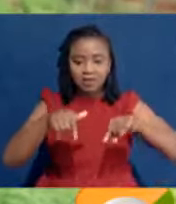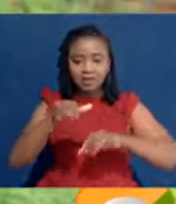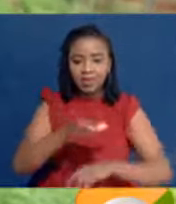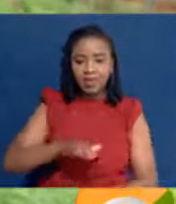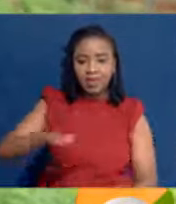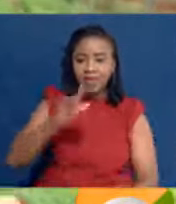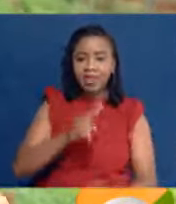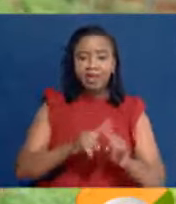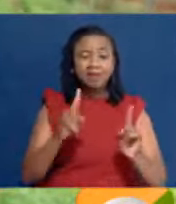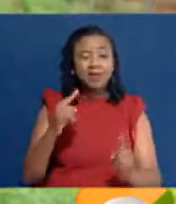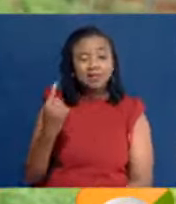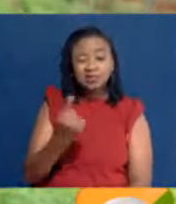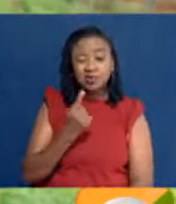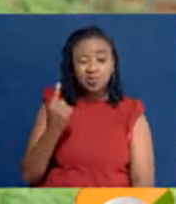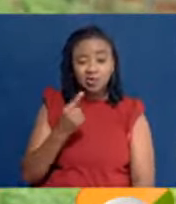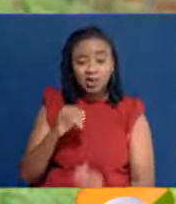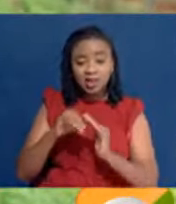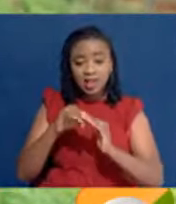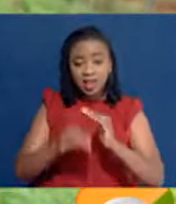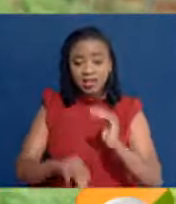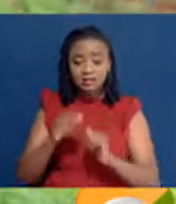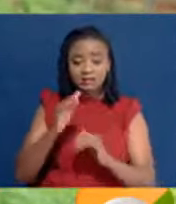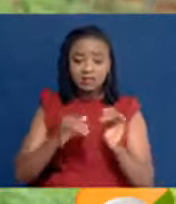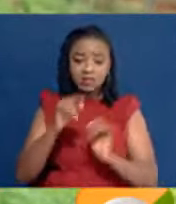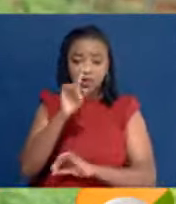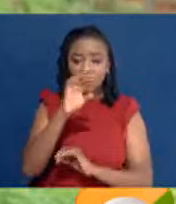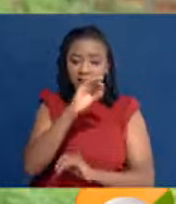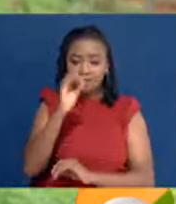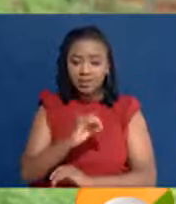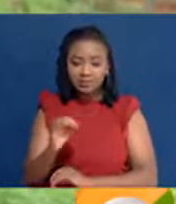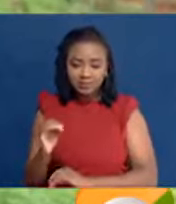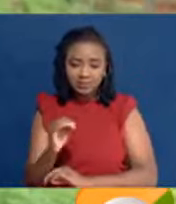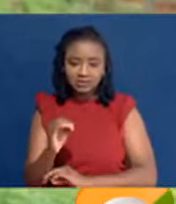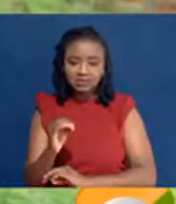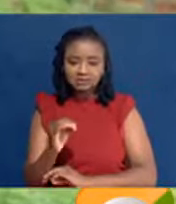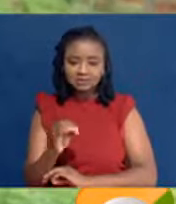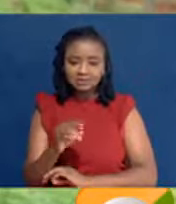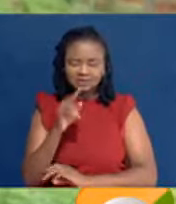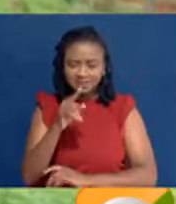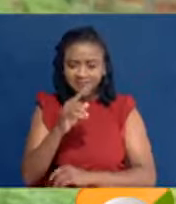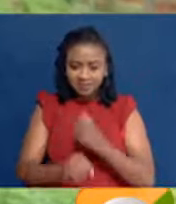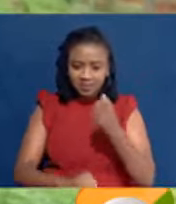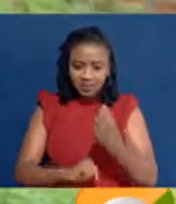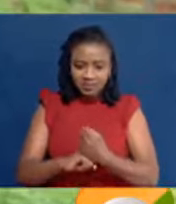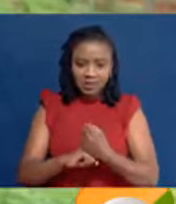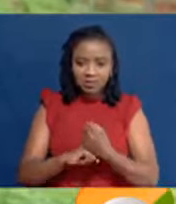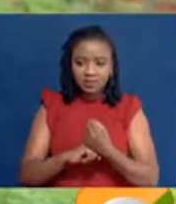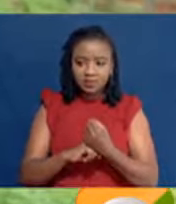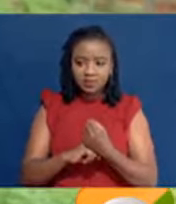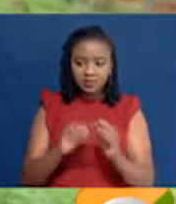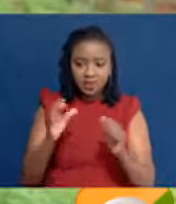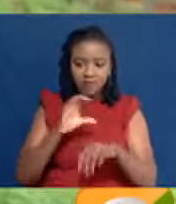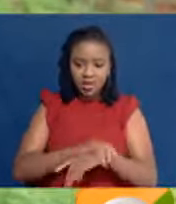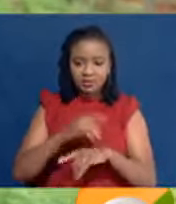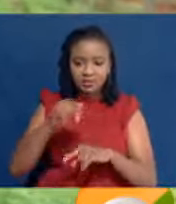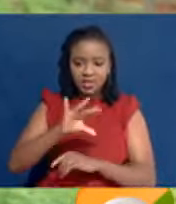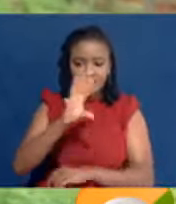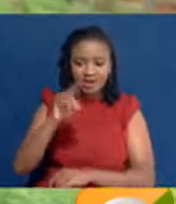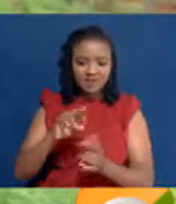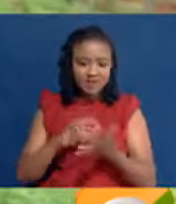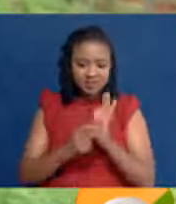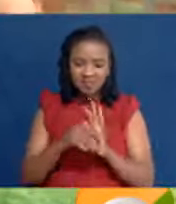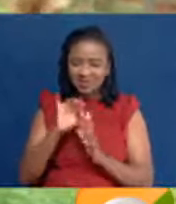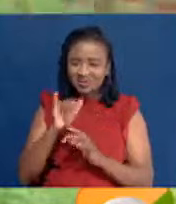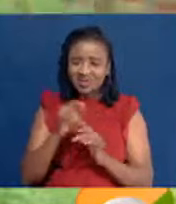yet only less than 1% of investments in renewable energy come to the continent. That's not right and that's not